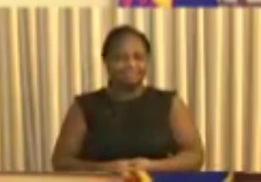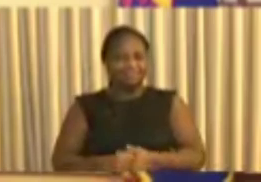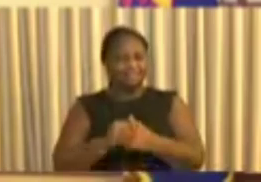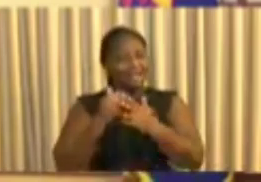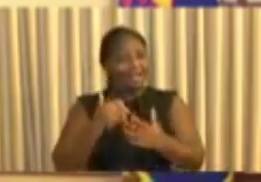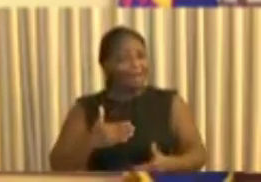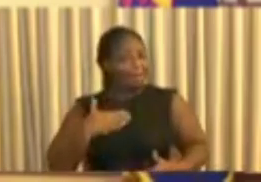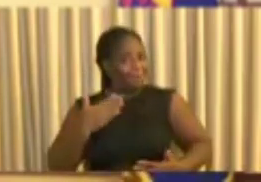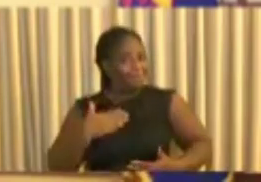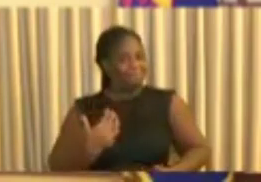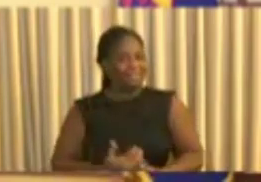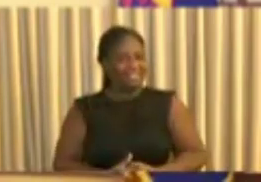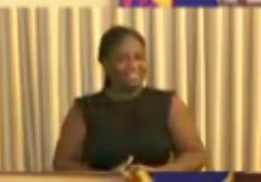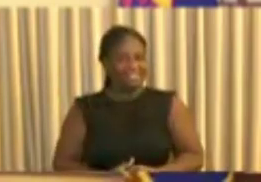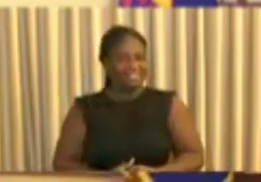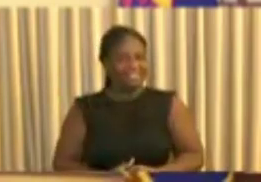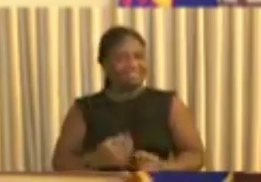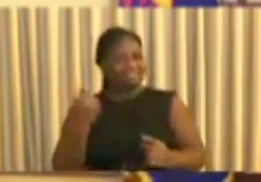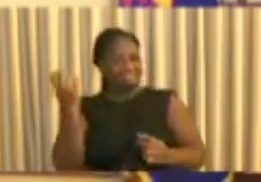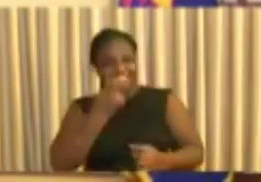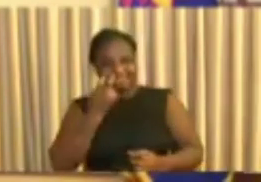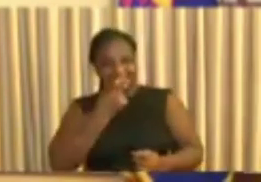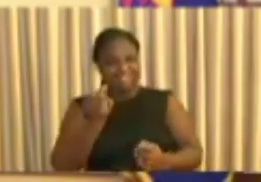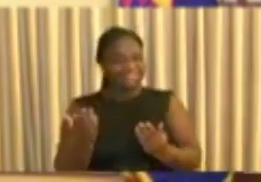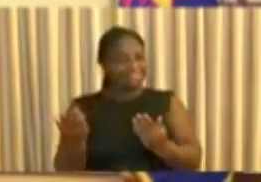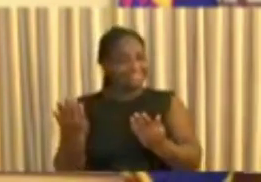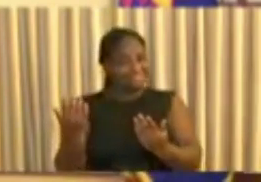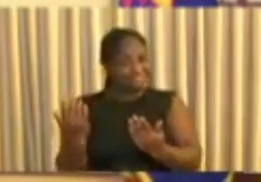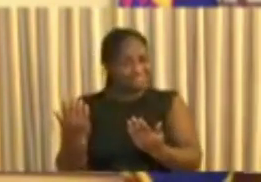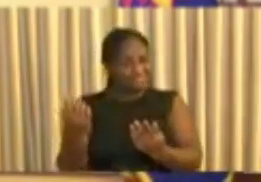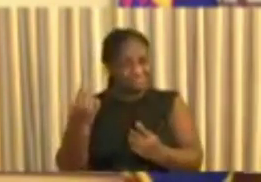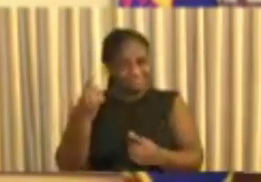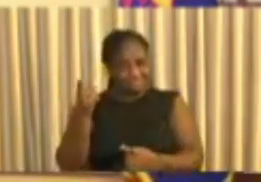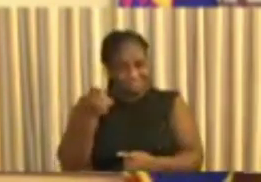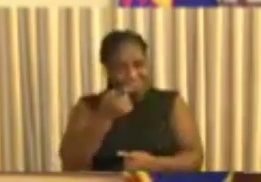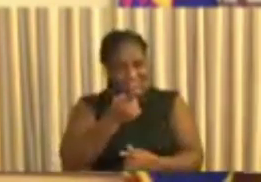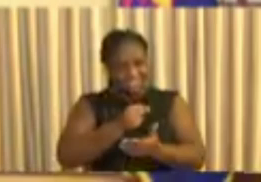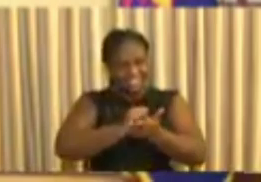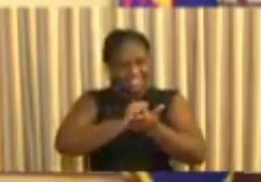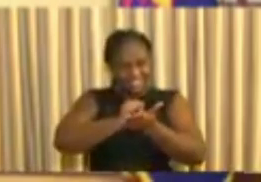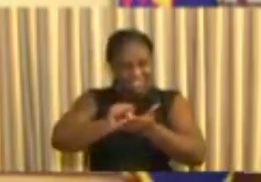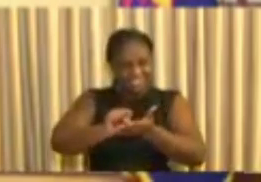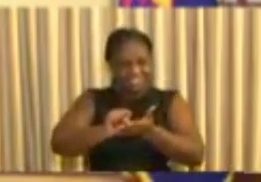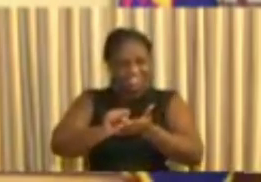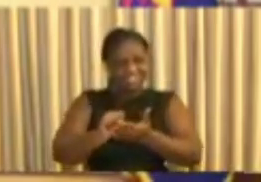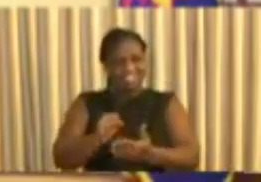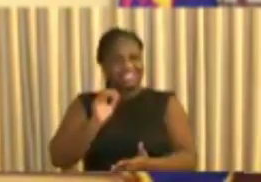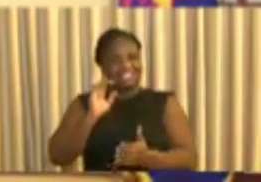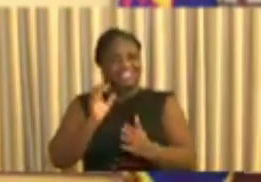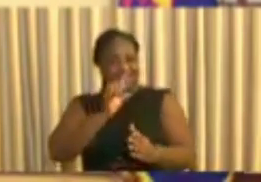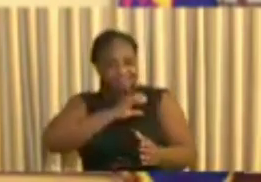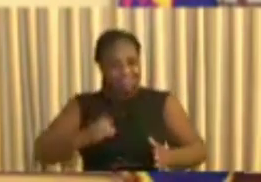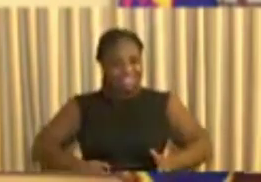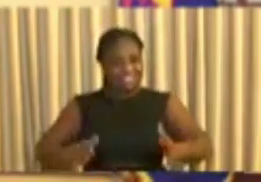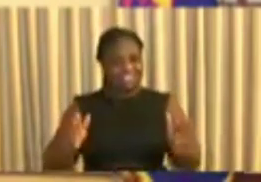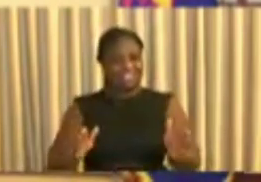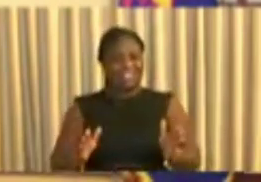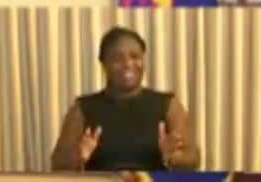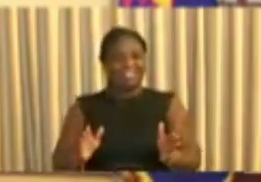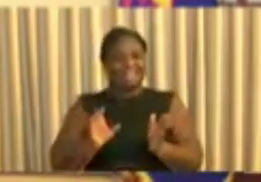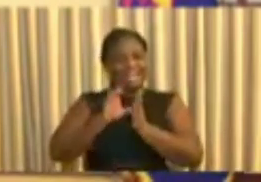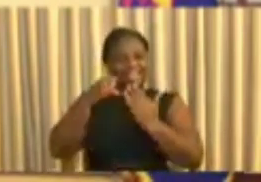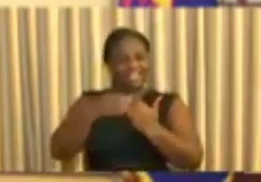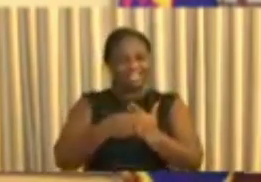I'm privileged to be speaking to you on the sacred day of the Christian calendar, Palm